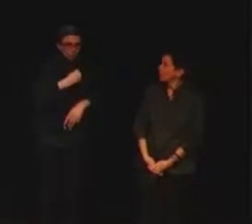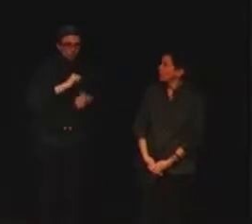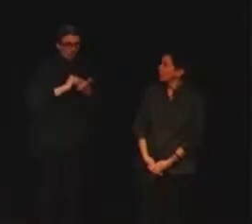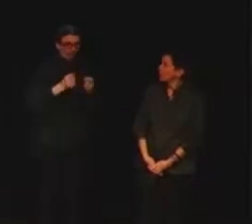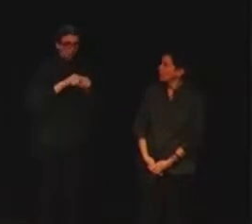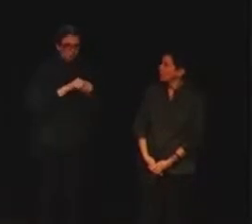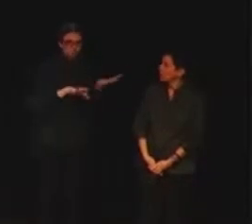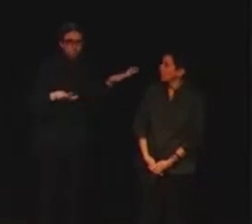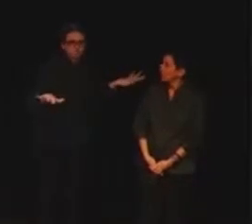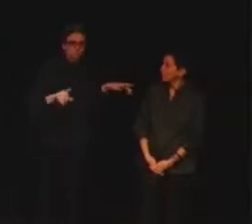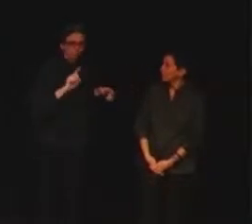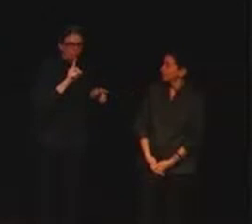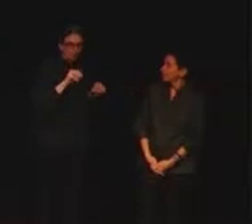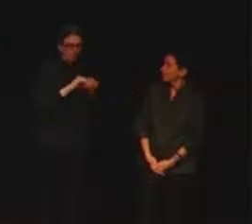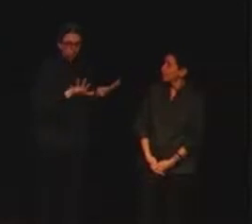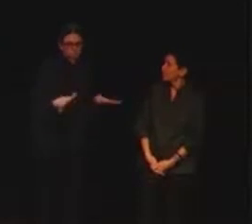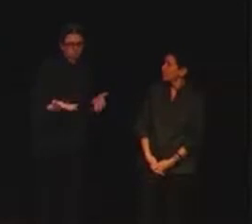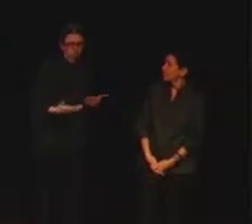out there? Where's the film going?